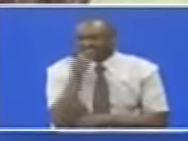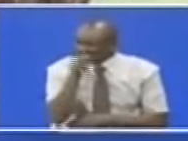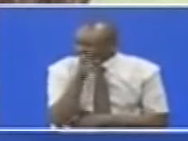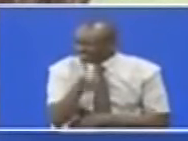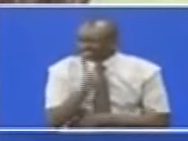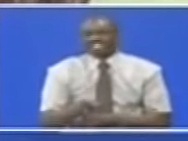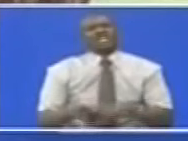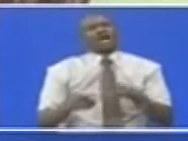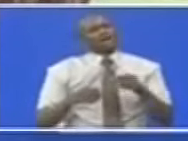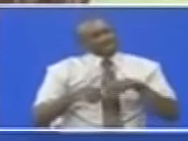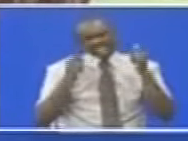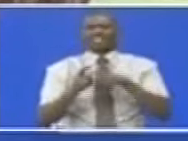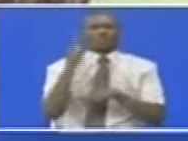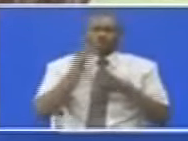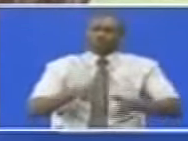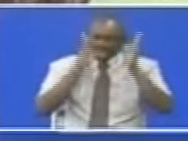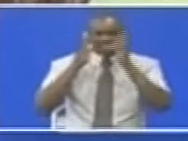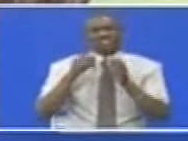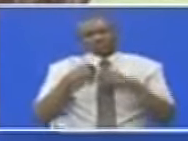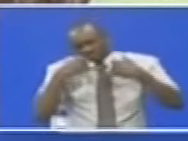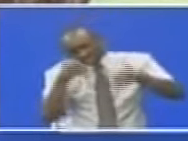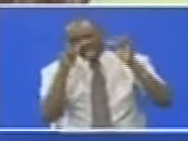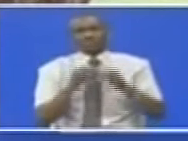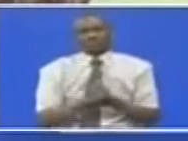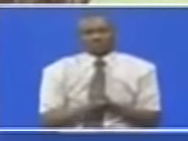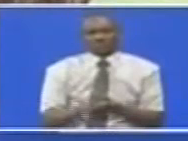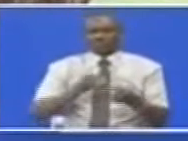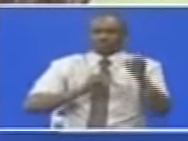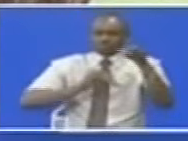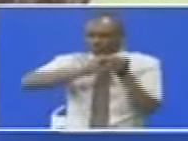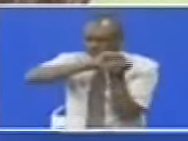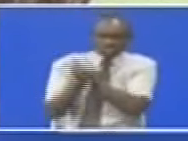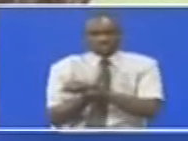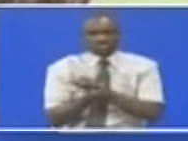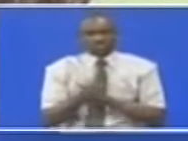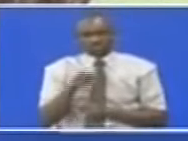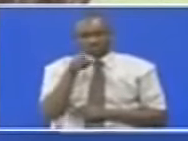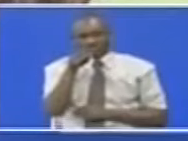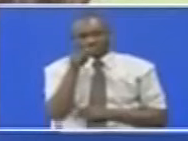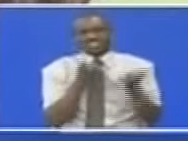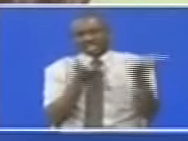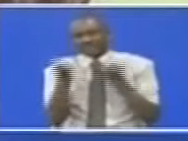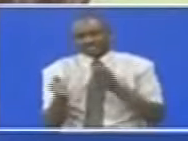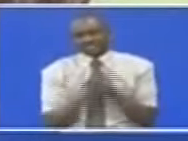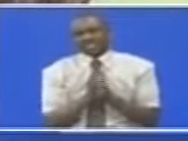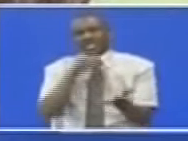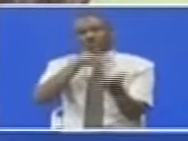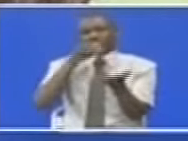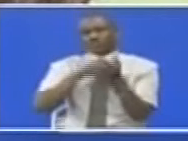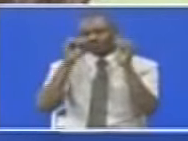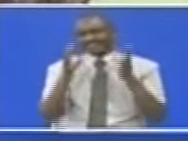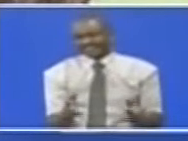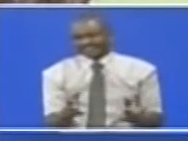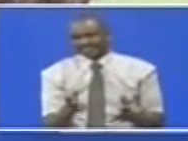illegal way, a backdoor way of trying to alter the terms and terms of service and conditions